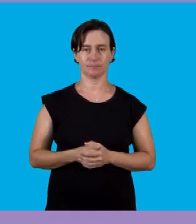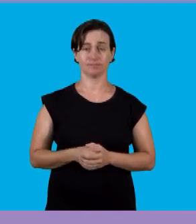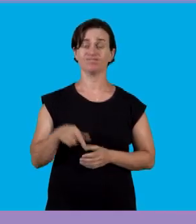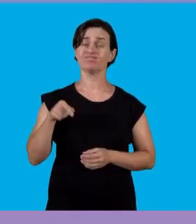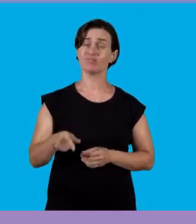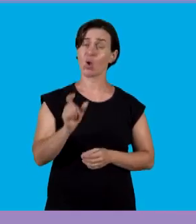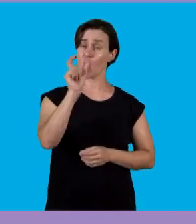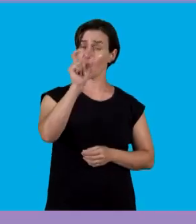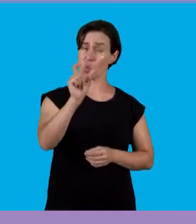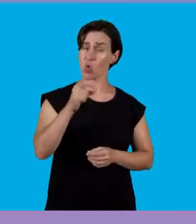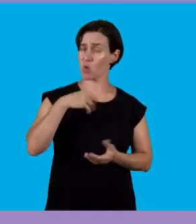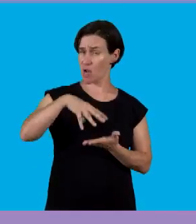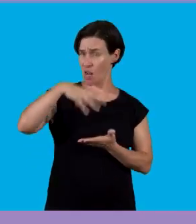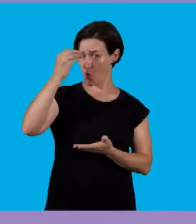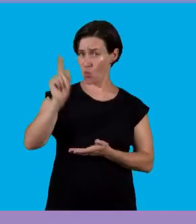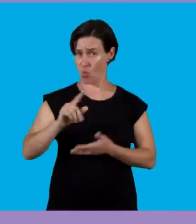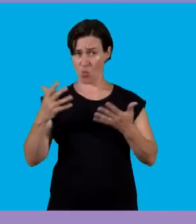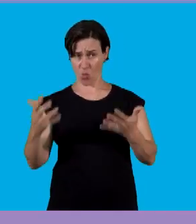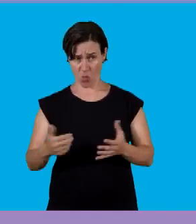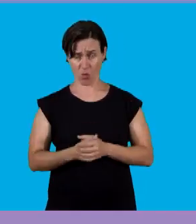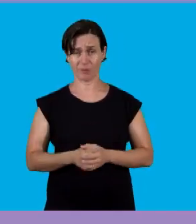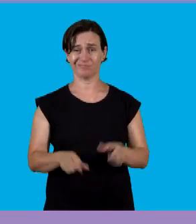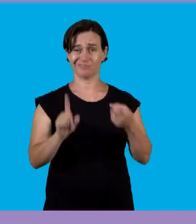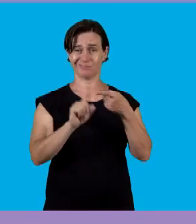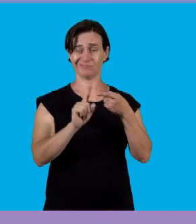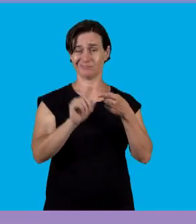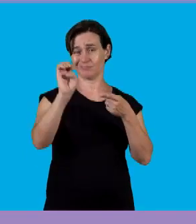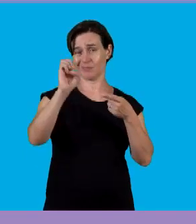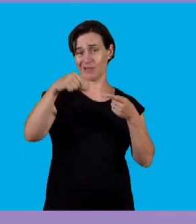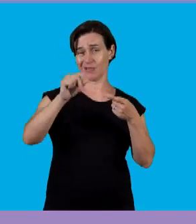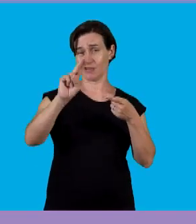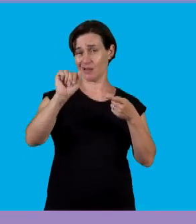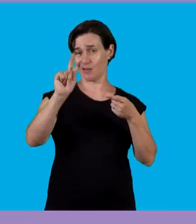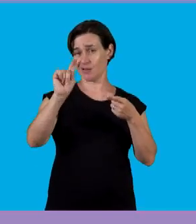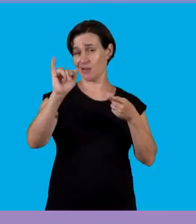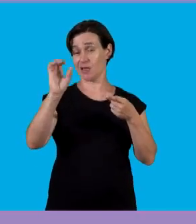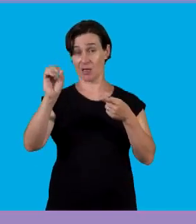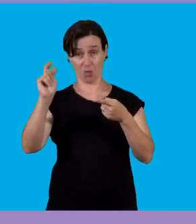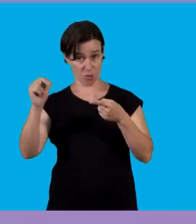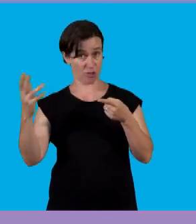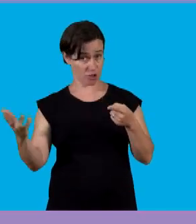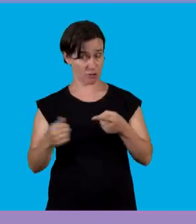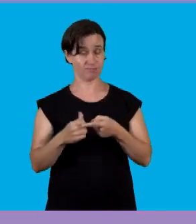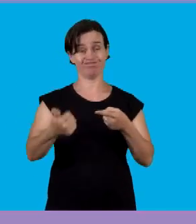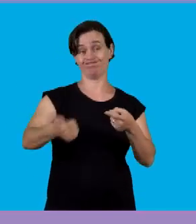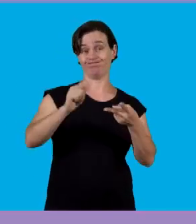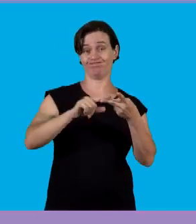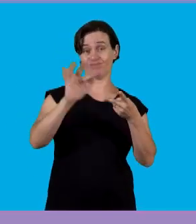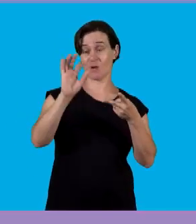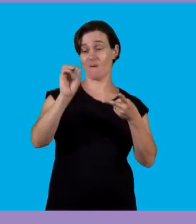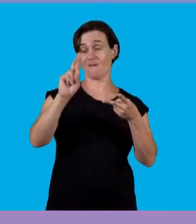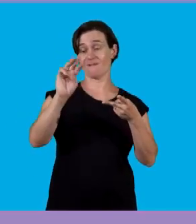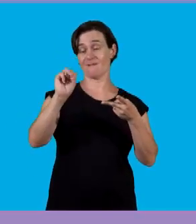Then looking at the keywords that we were using throughout our lesson, that was the equation,